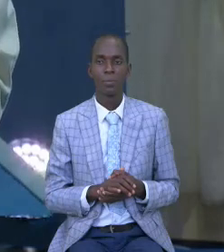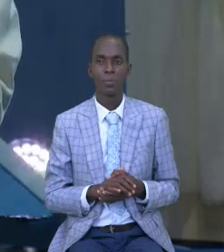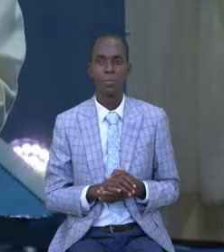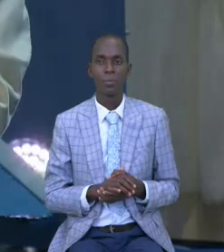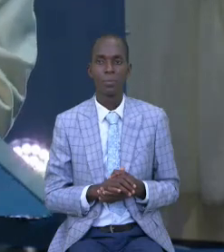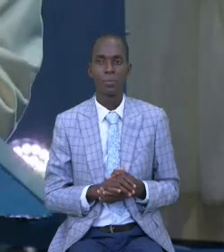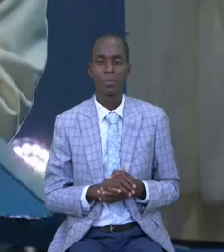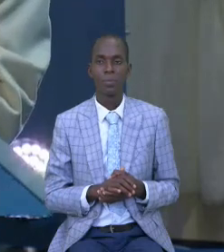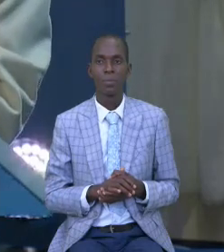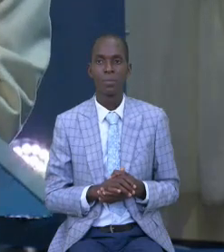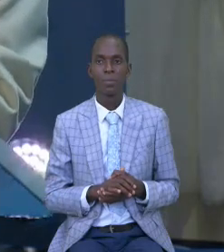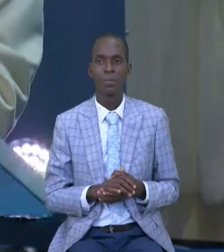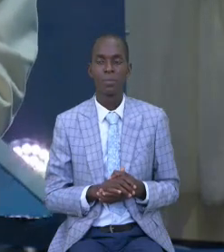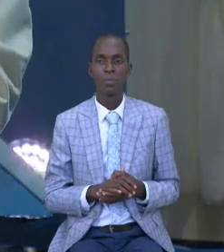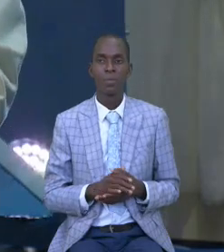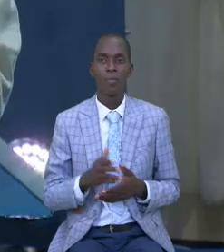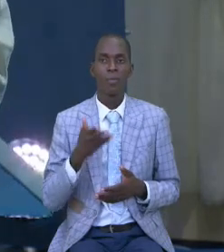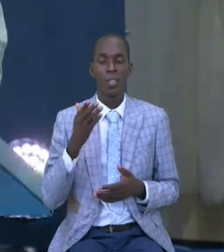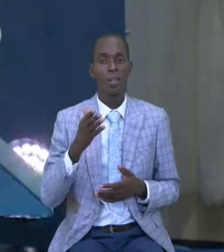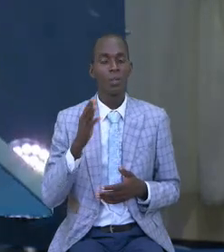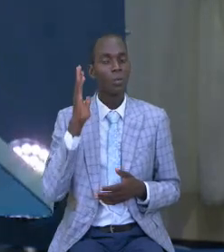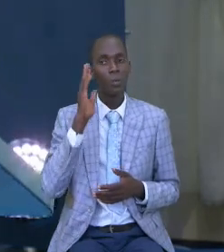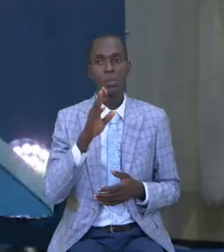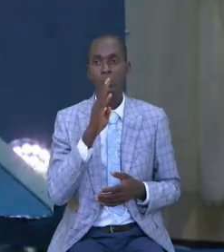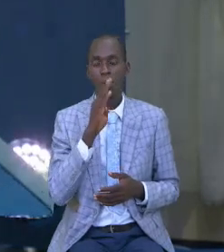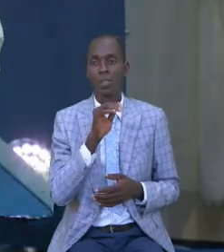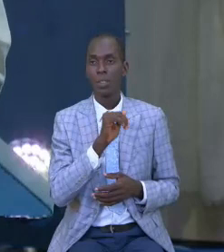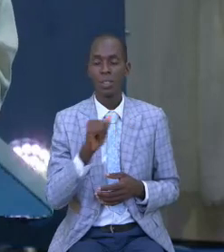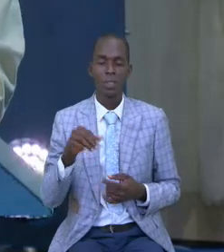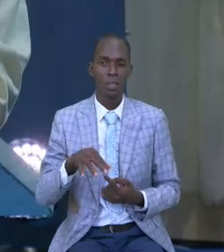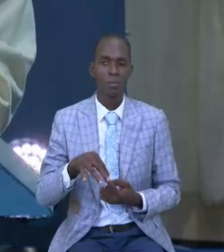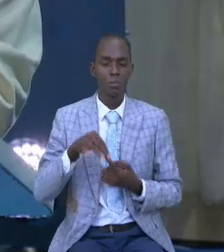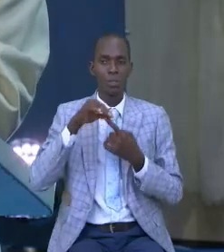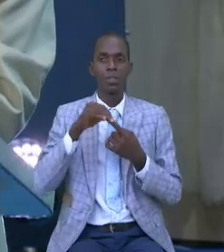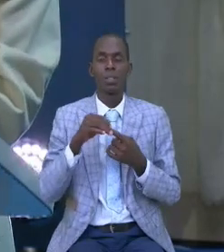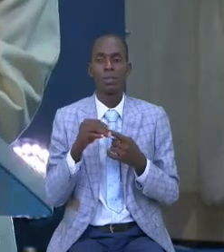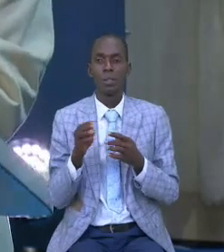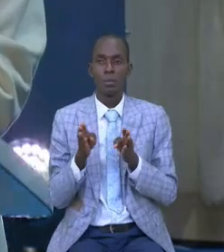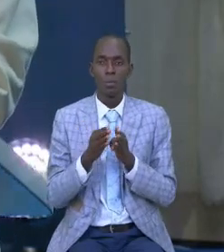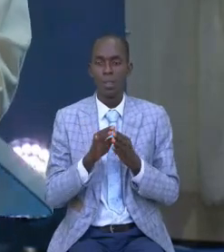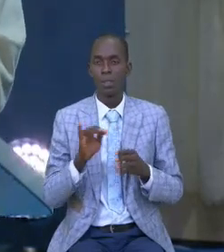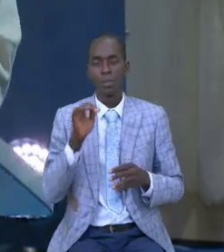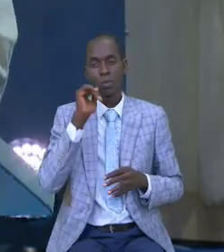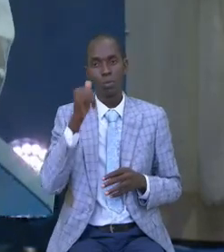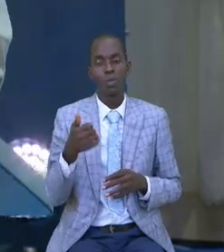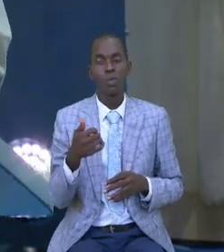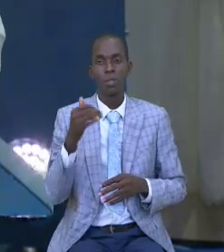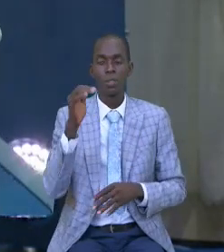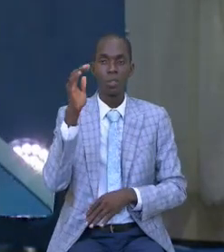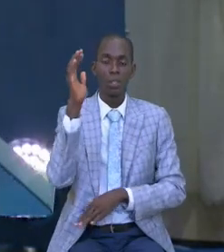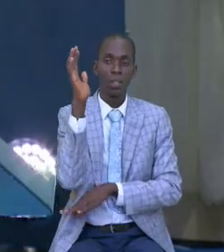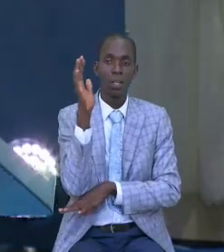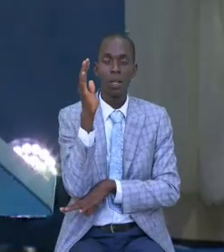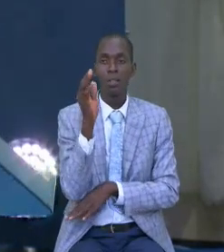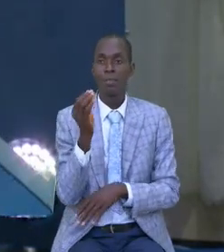There will be a special meeting tomorrow, lunch hour with Jesus, for all those who gave their